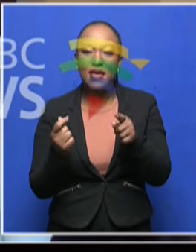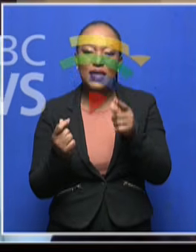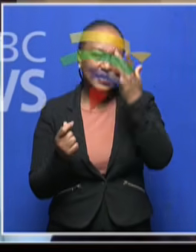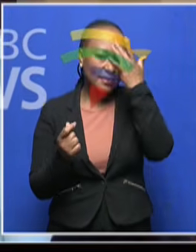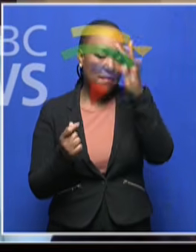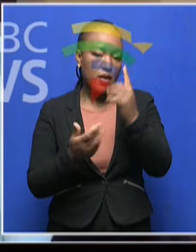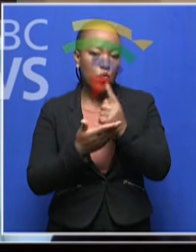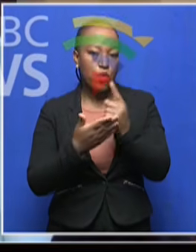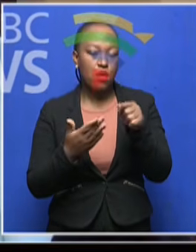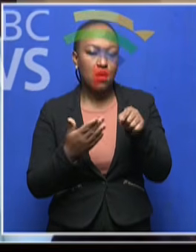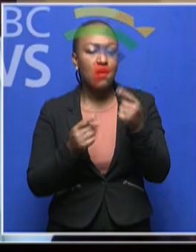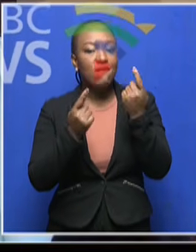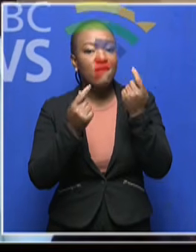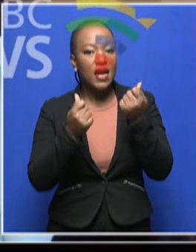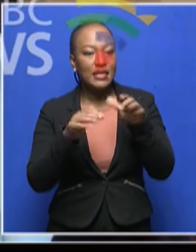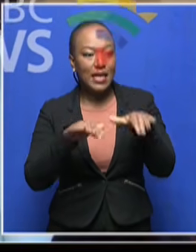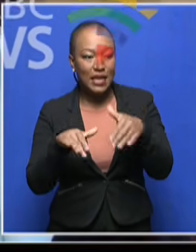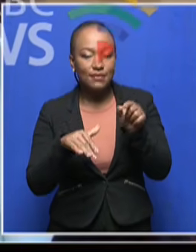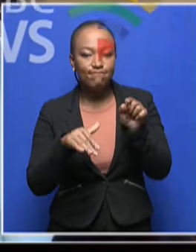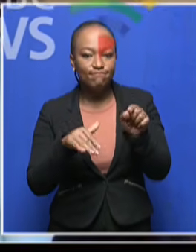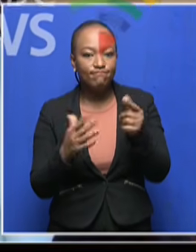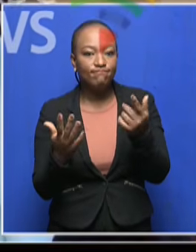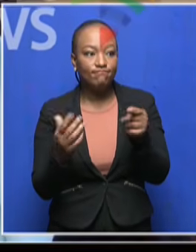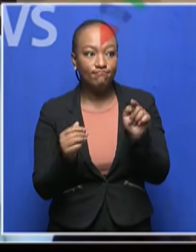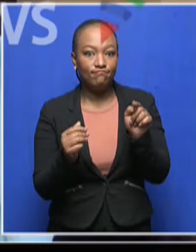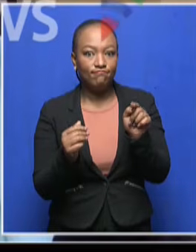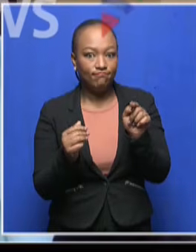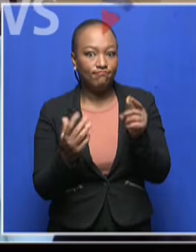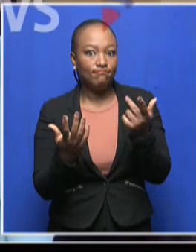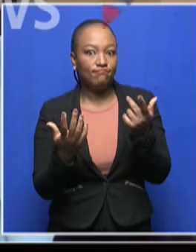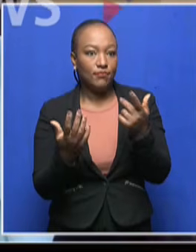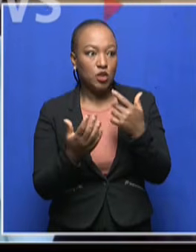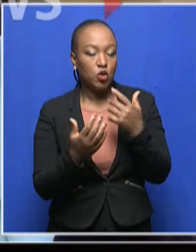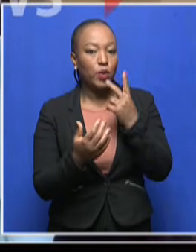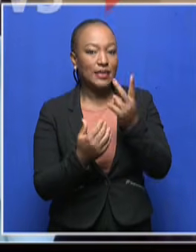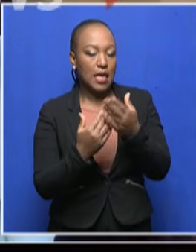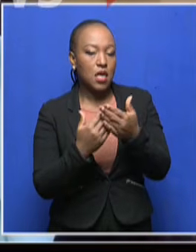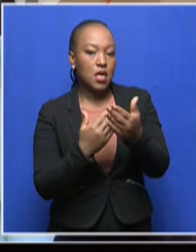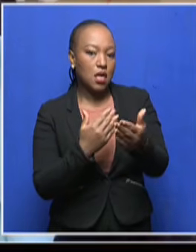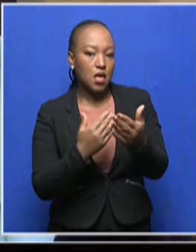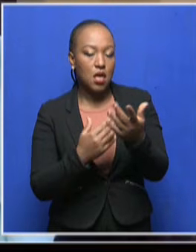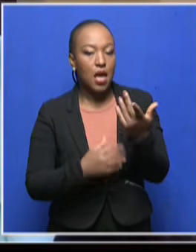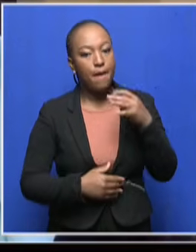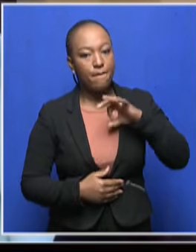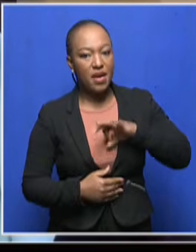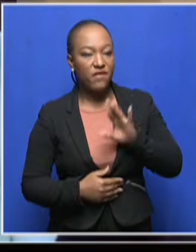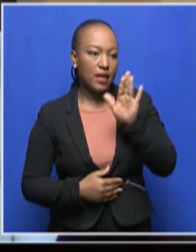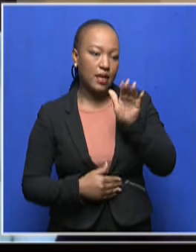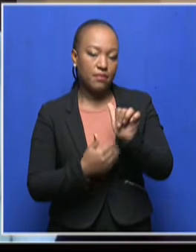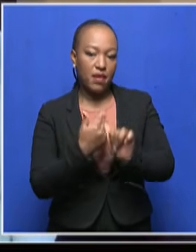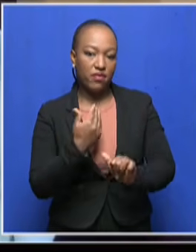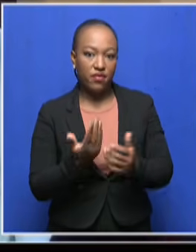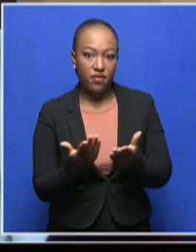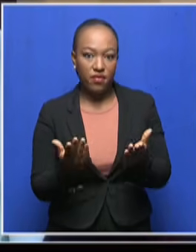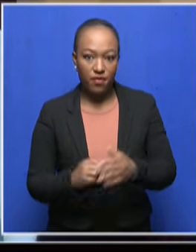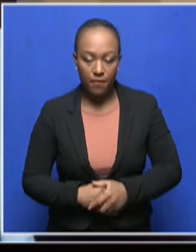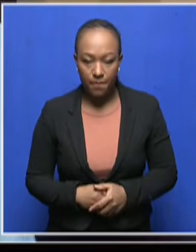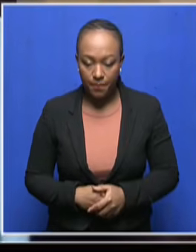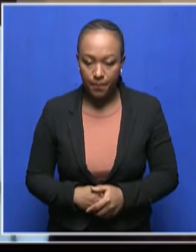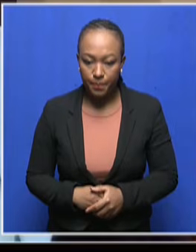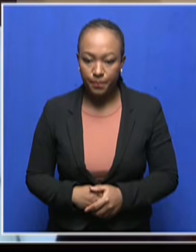that financial action that we can take that you're actually going to see benefits next month? Give me one pearl of